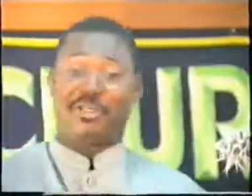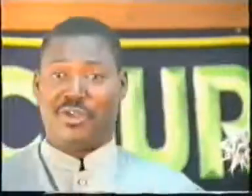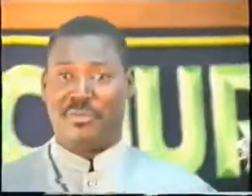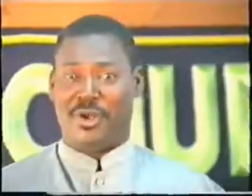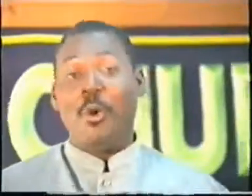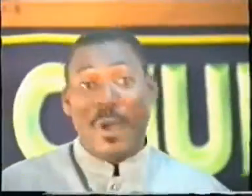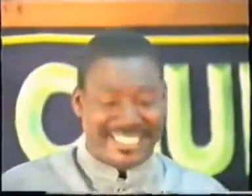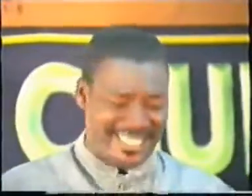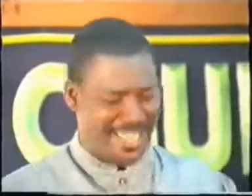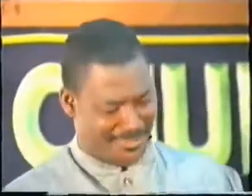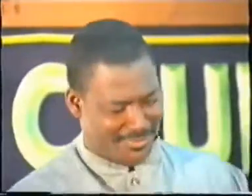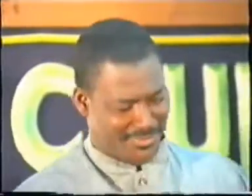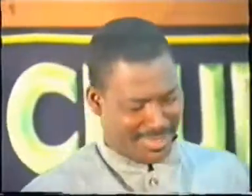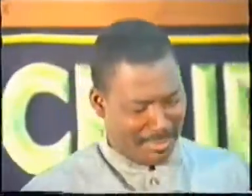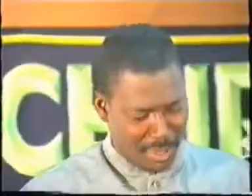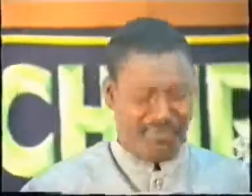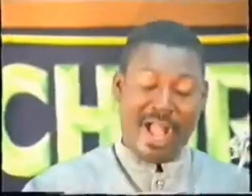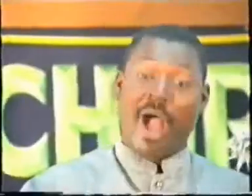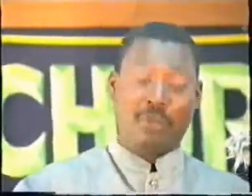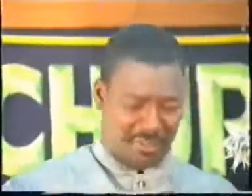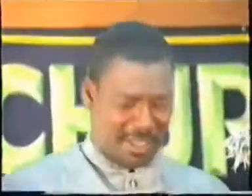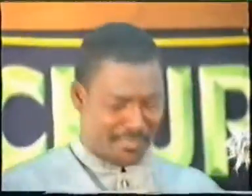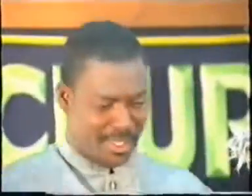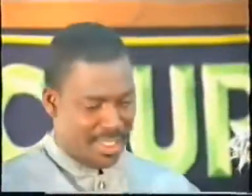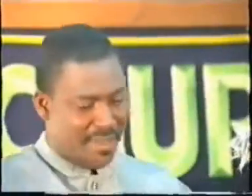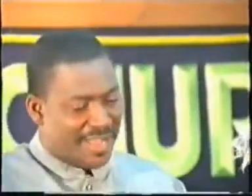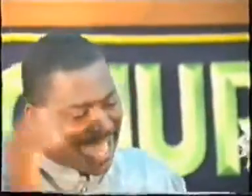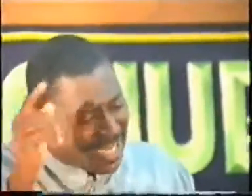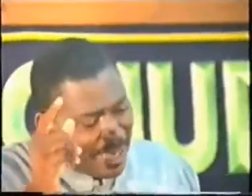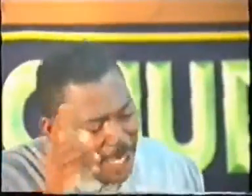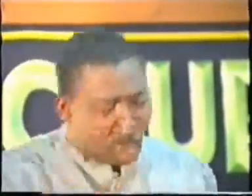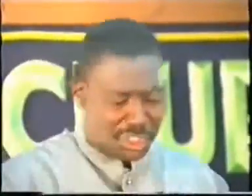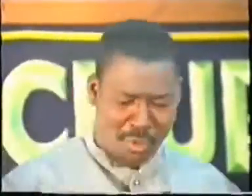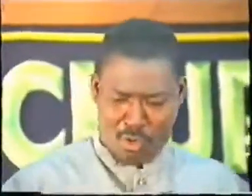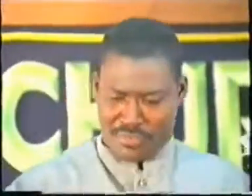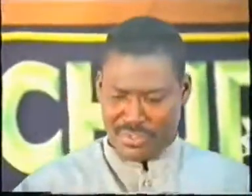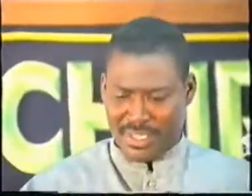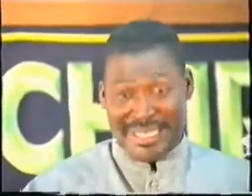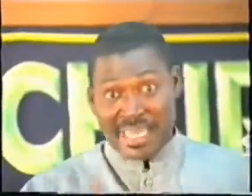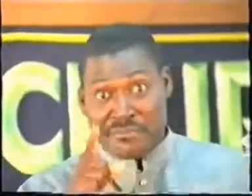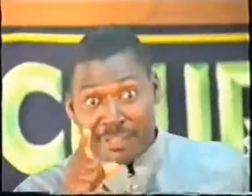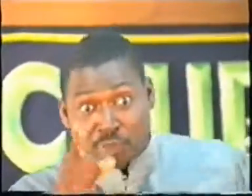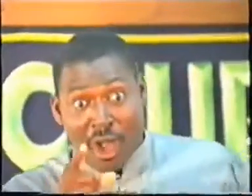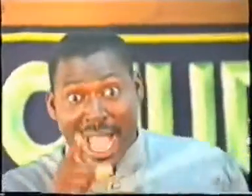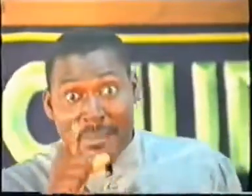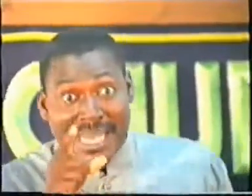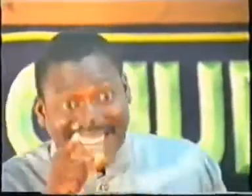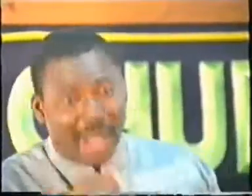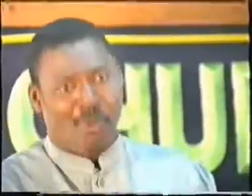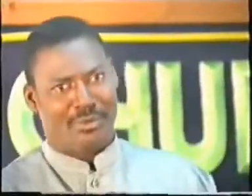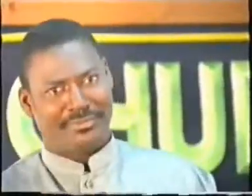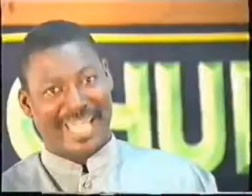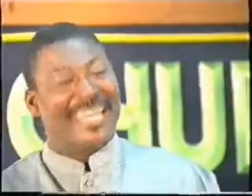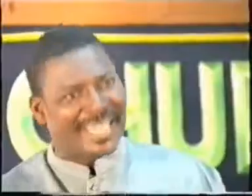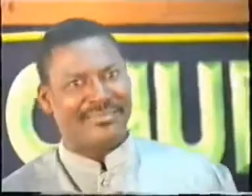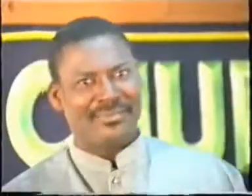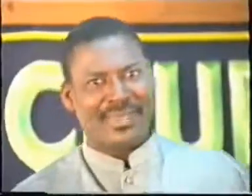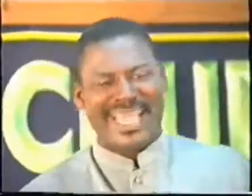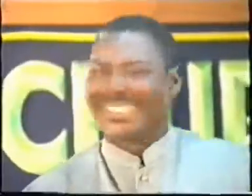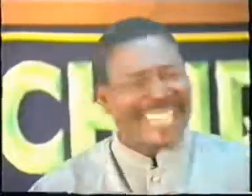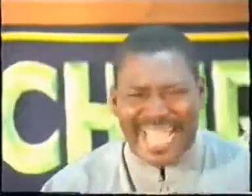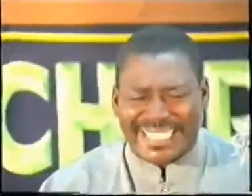ɛwɔ asɔre no mu no wadi yie medɔfo a wotie me fa saa asɛm yi ato wo tirim o na deɛ twa toɔ a mede kae wɔ ɛne